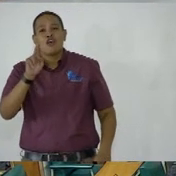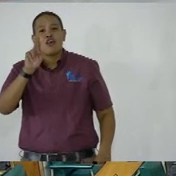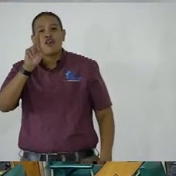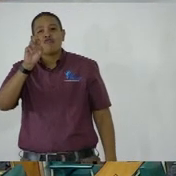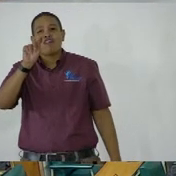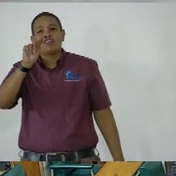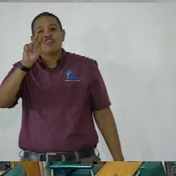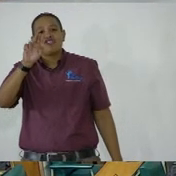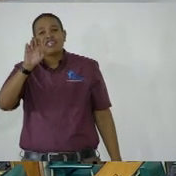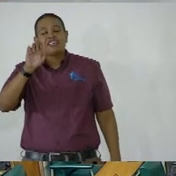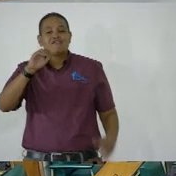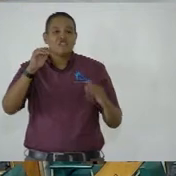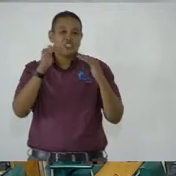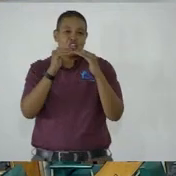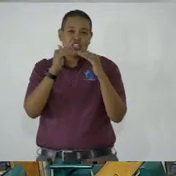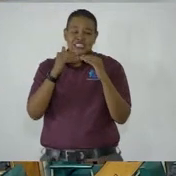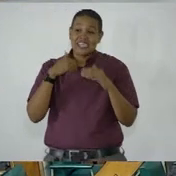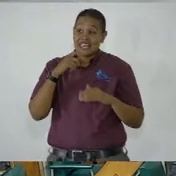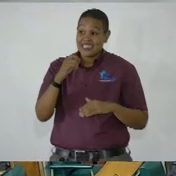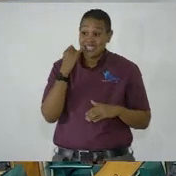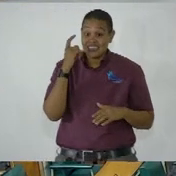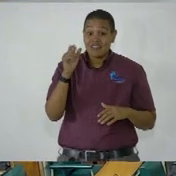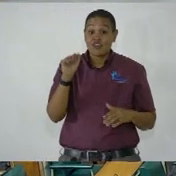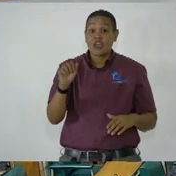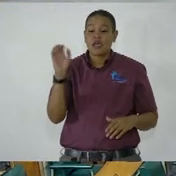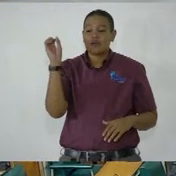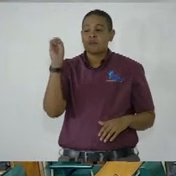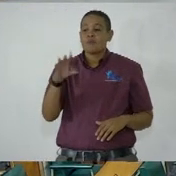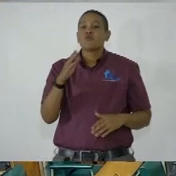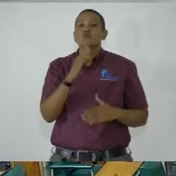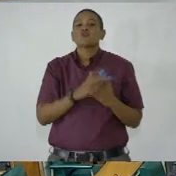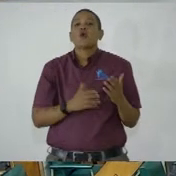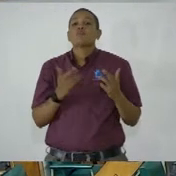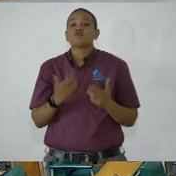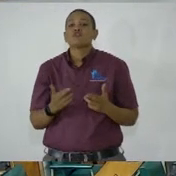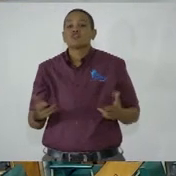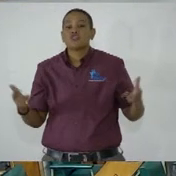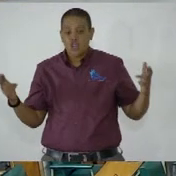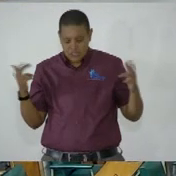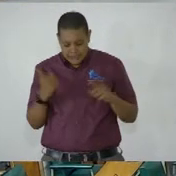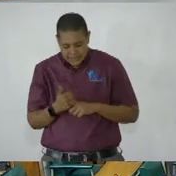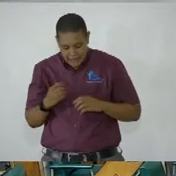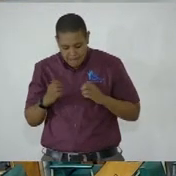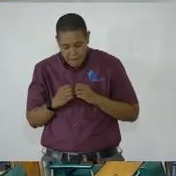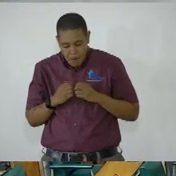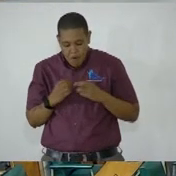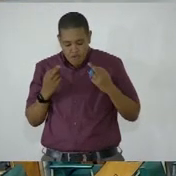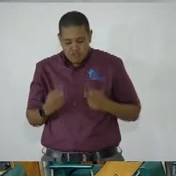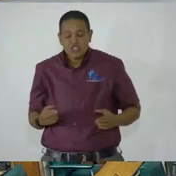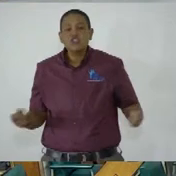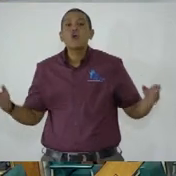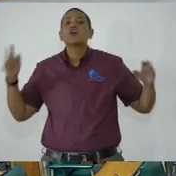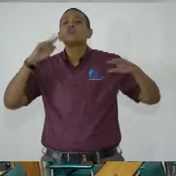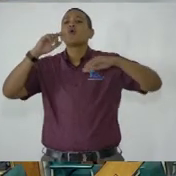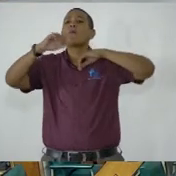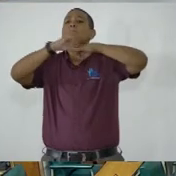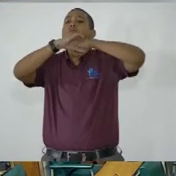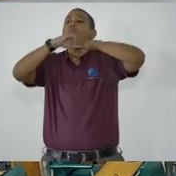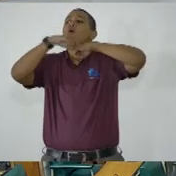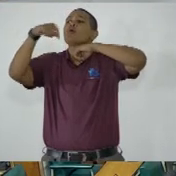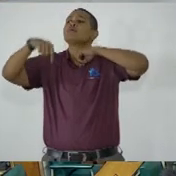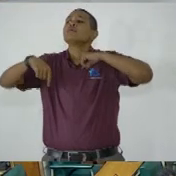asking you, sir, please, if you can put some resources, more resources, to promote this